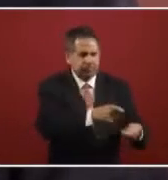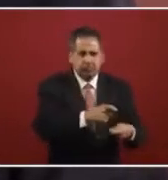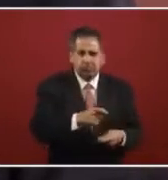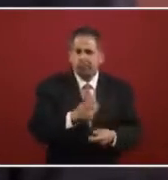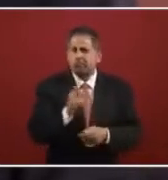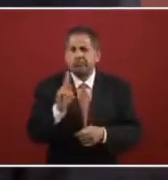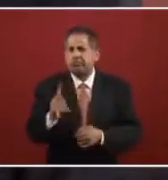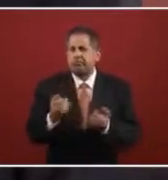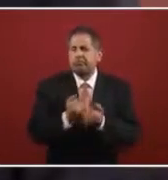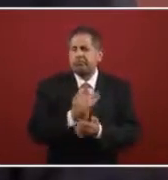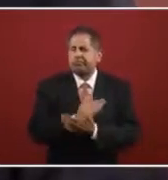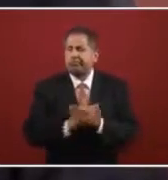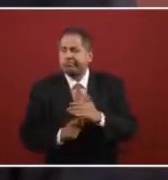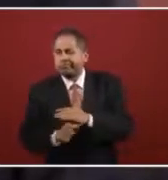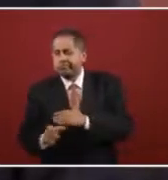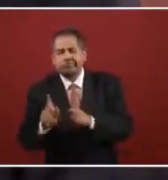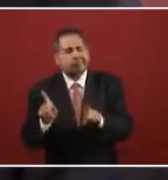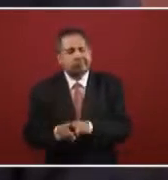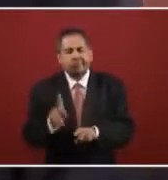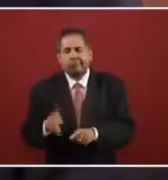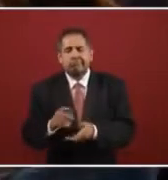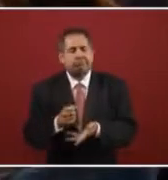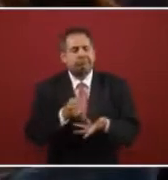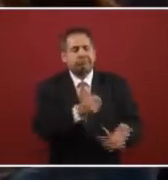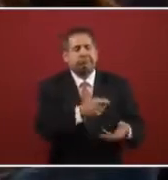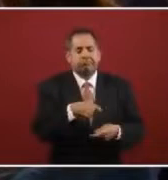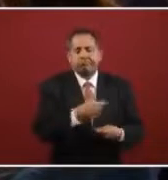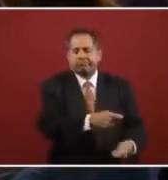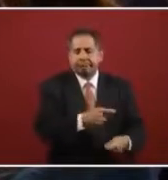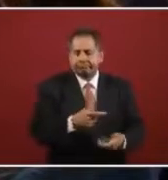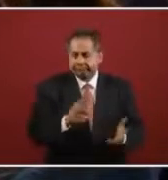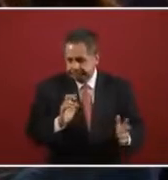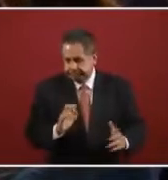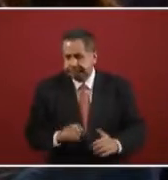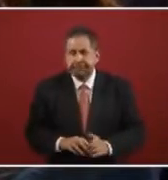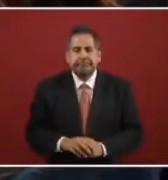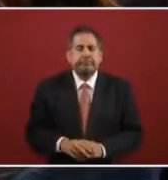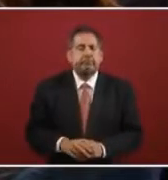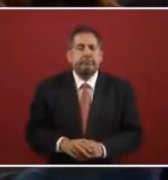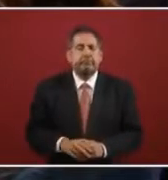mochis. que había. Like there was this party at Los Moches,